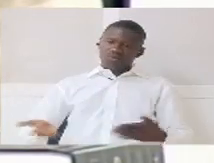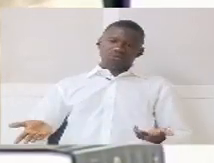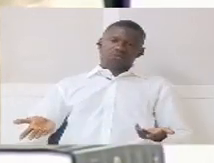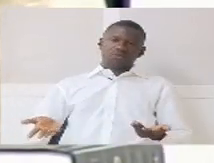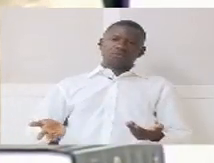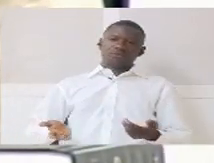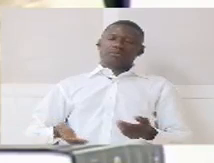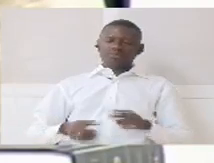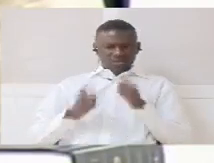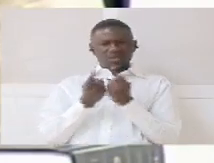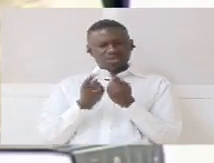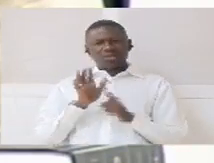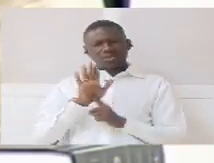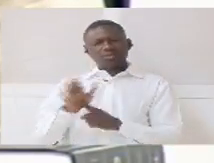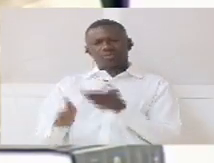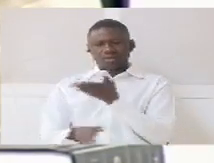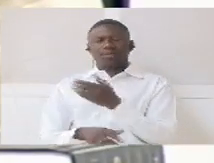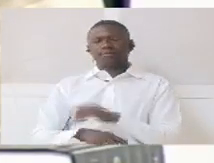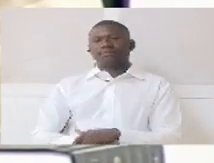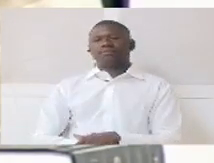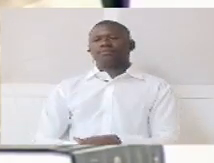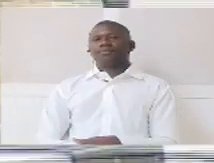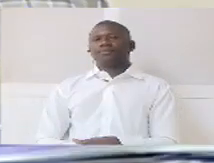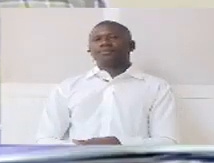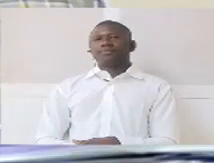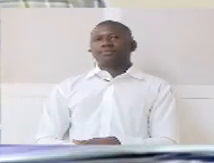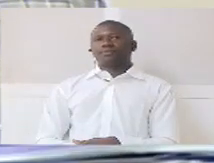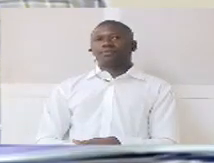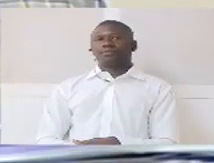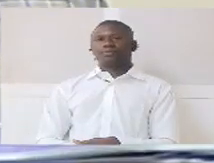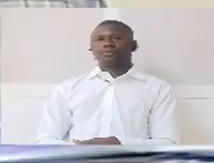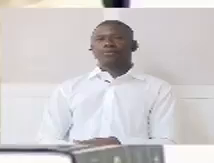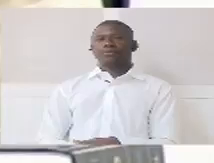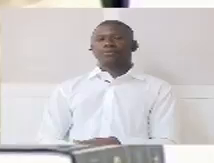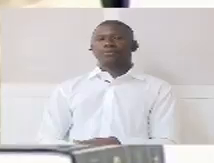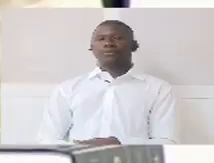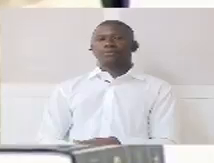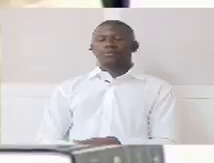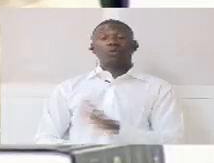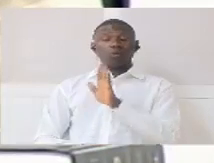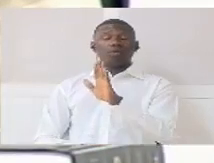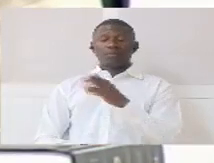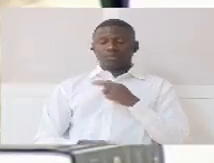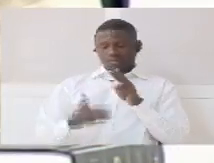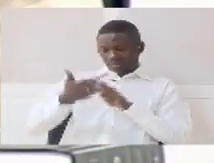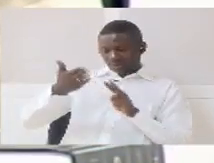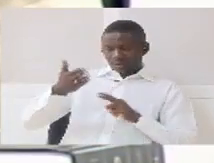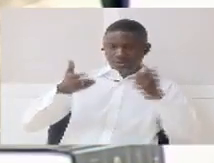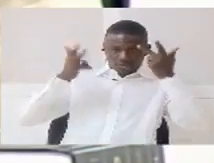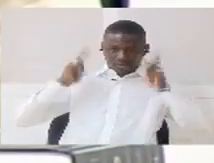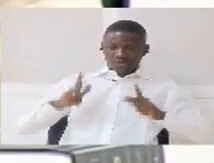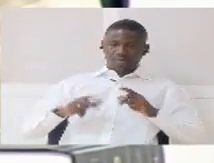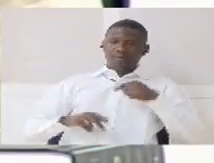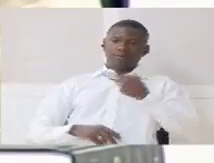fall? So things like that. Let me read out the law for you. But no law carries. And that is